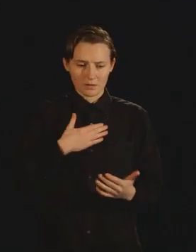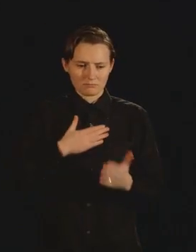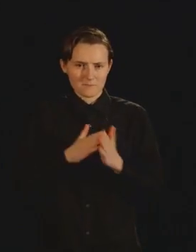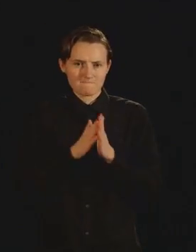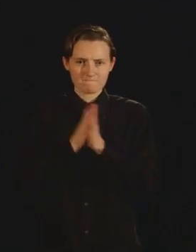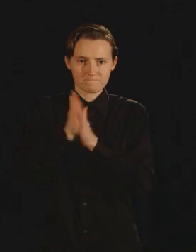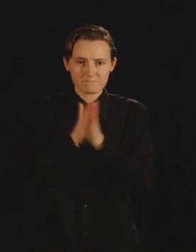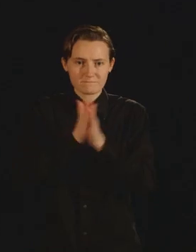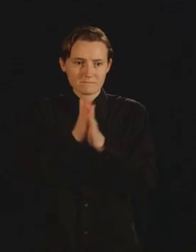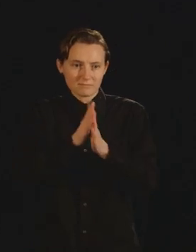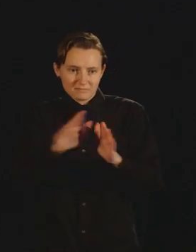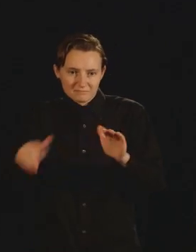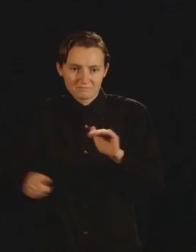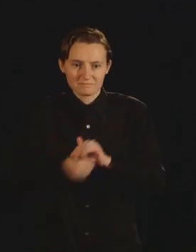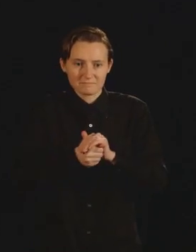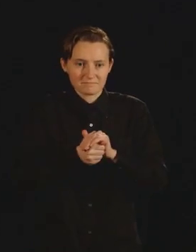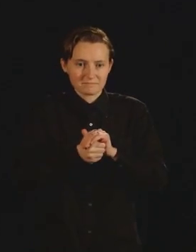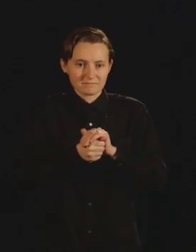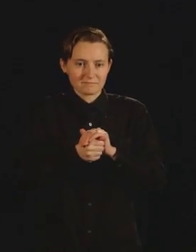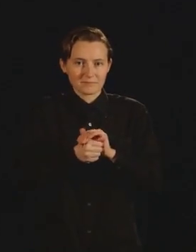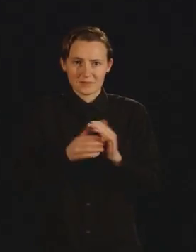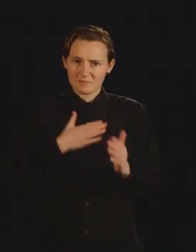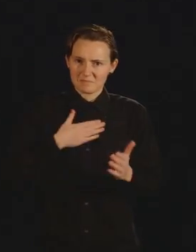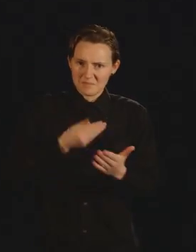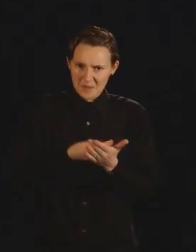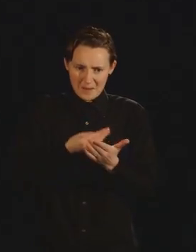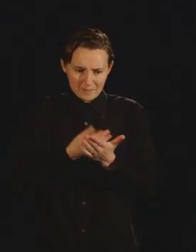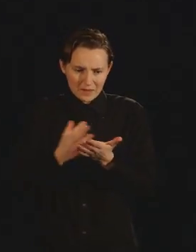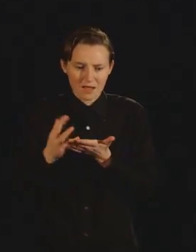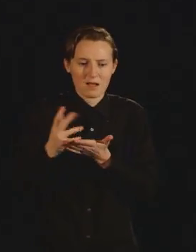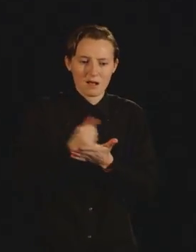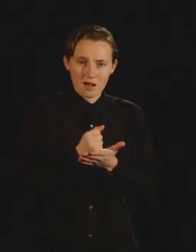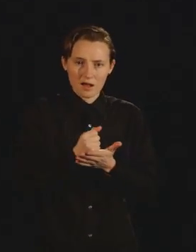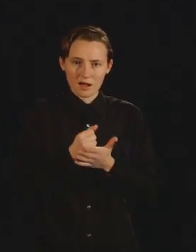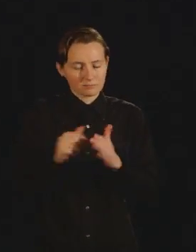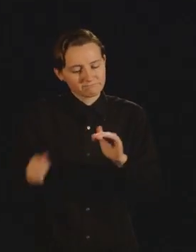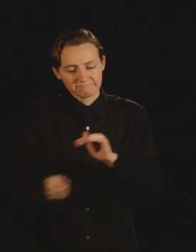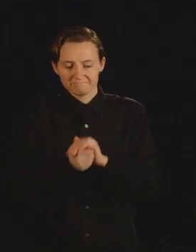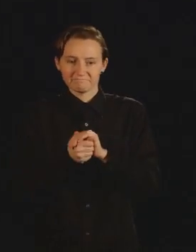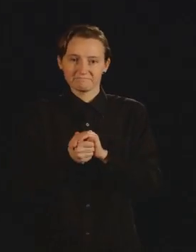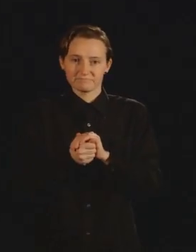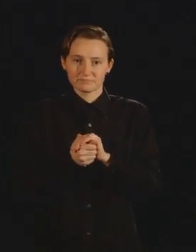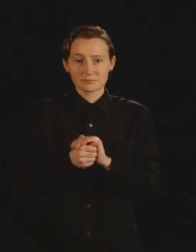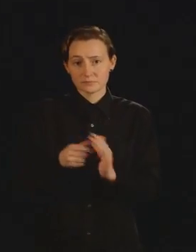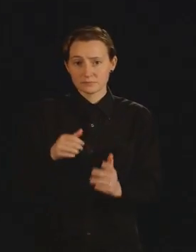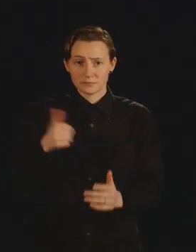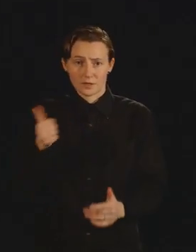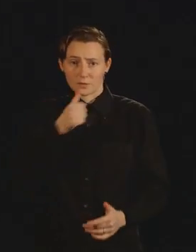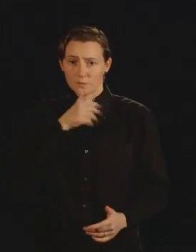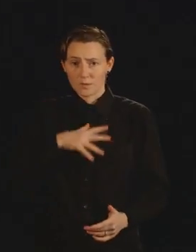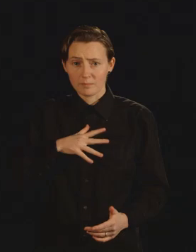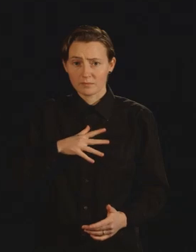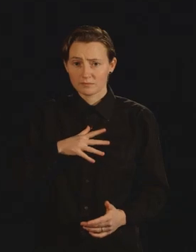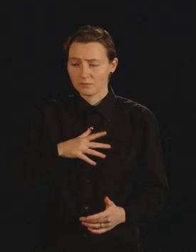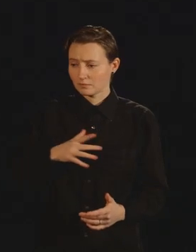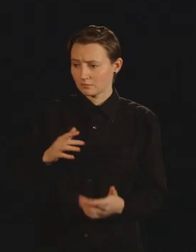especially when it comes to money. And I've seen other women do this in a variety of ways, from the soccer field to the